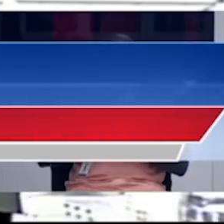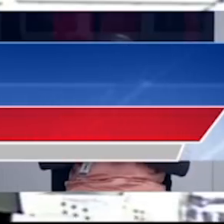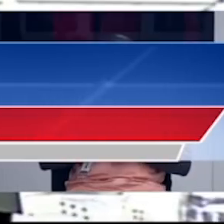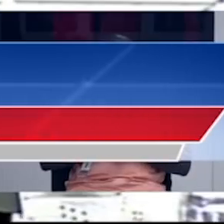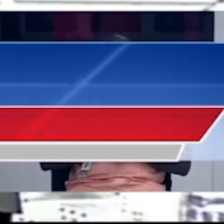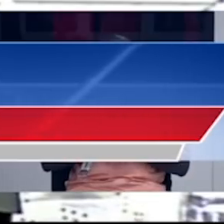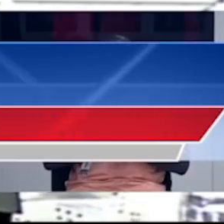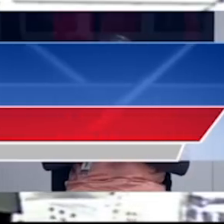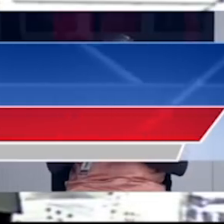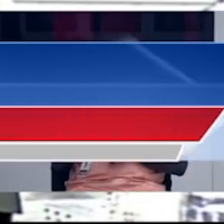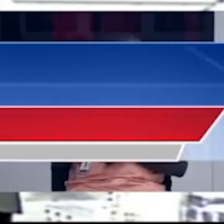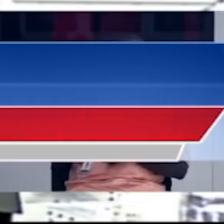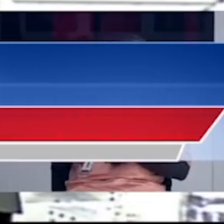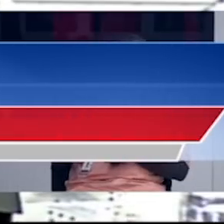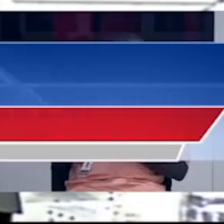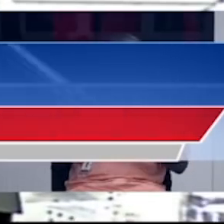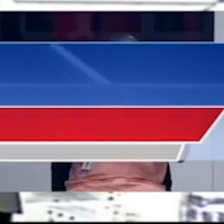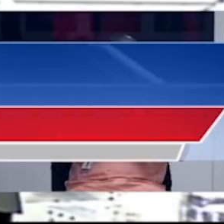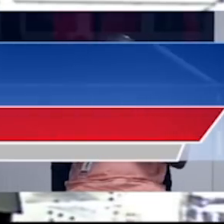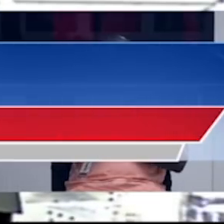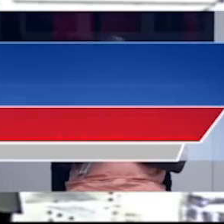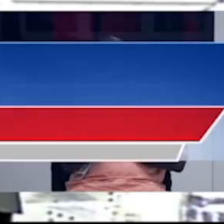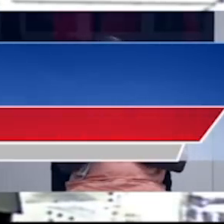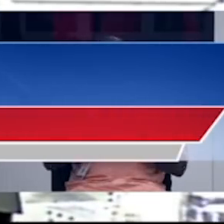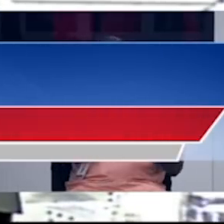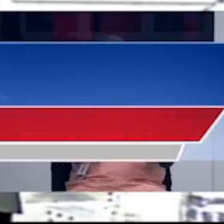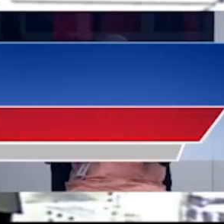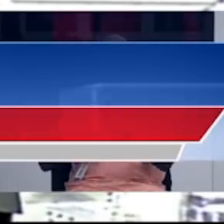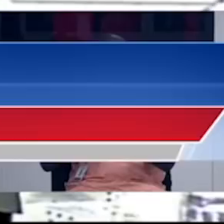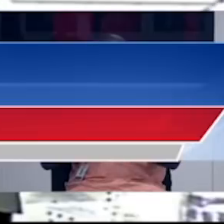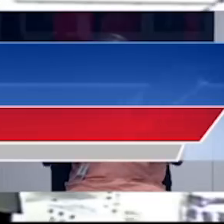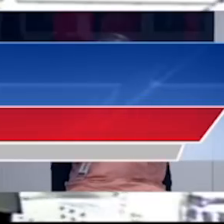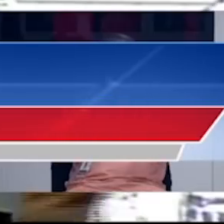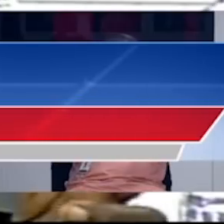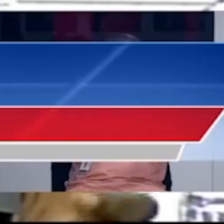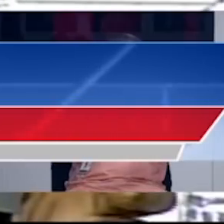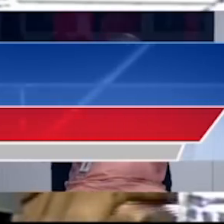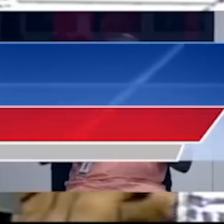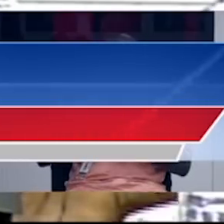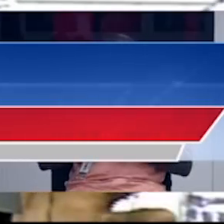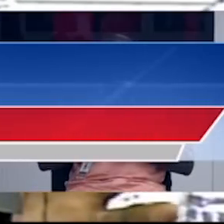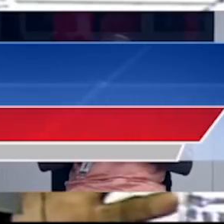playing, then we had three gunshots almost simultaneously.